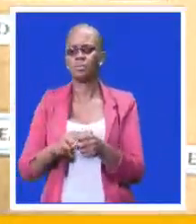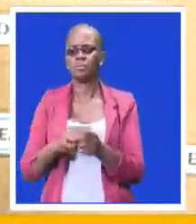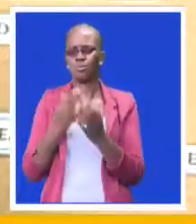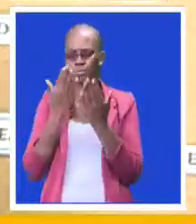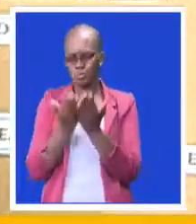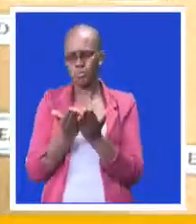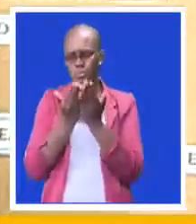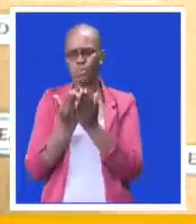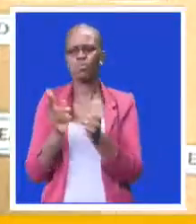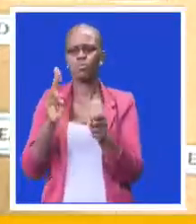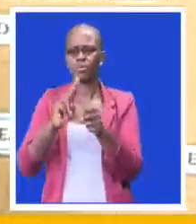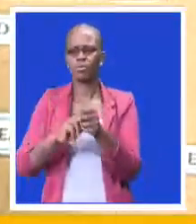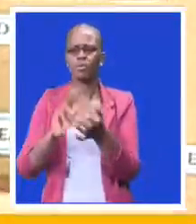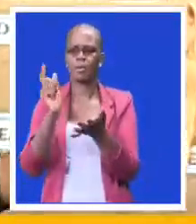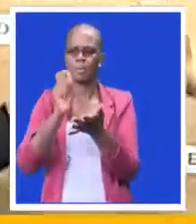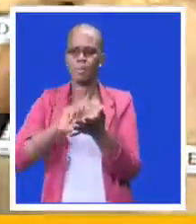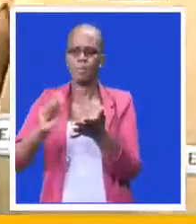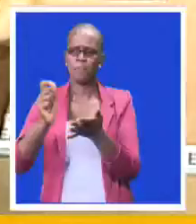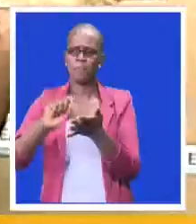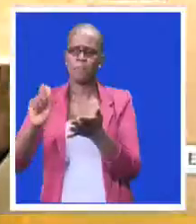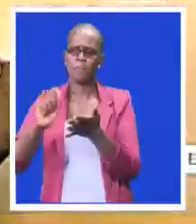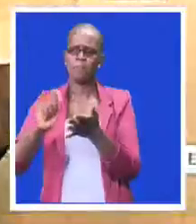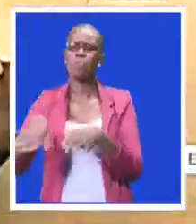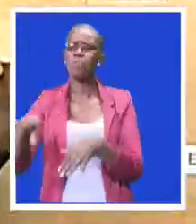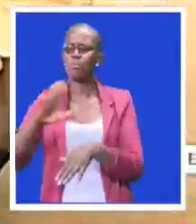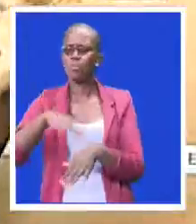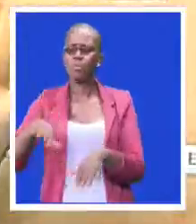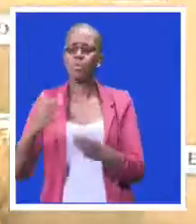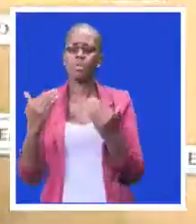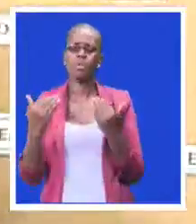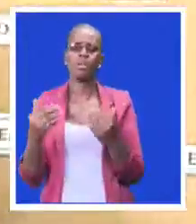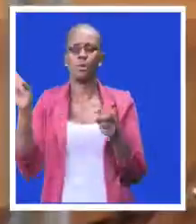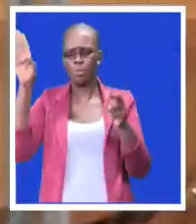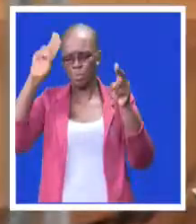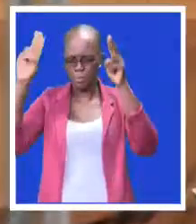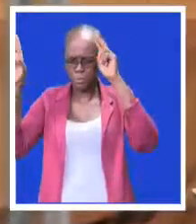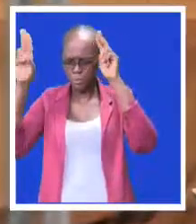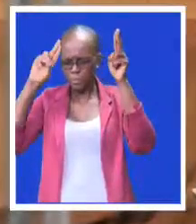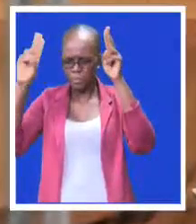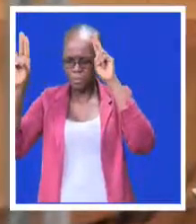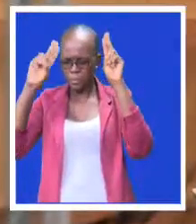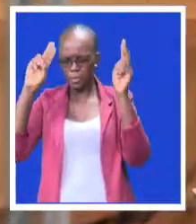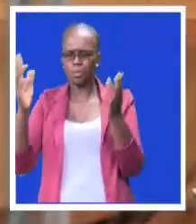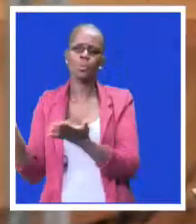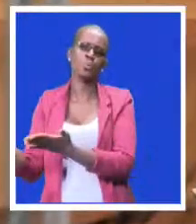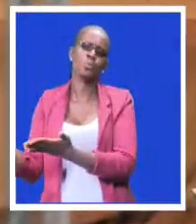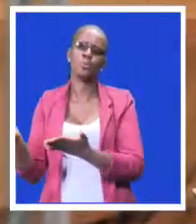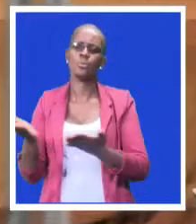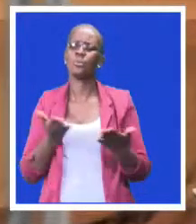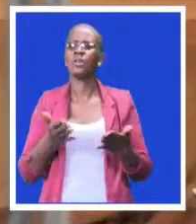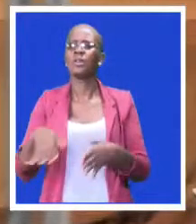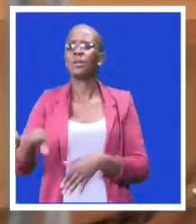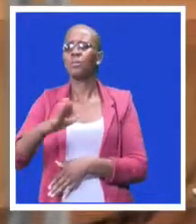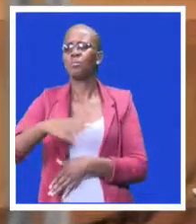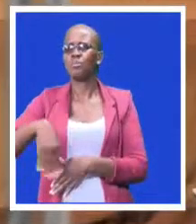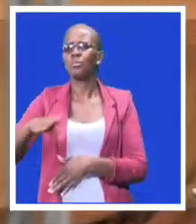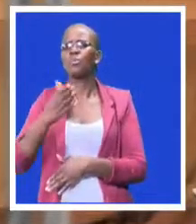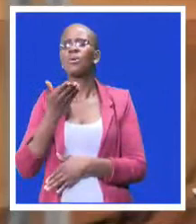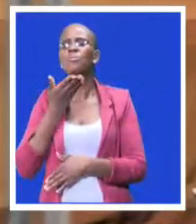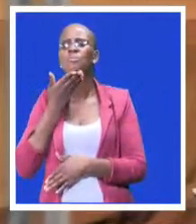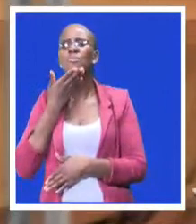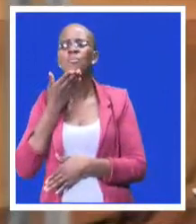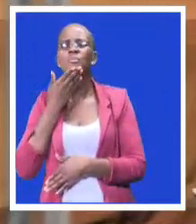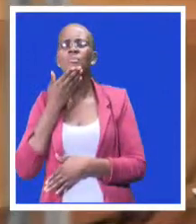and play. Now it's time to say hello. Hello and welcome, boys and girls. We are back to our